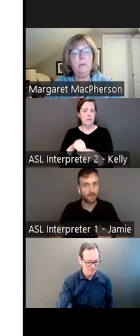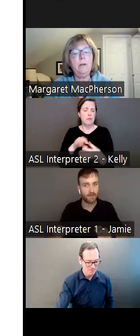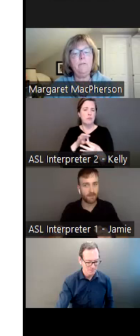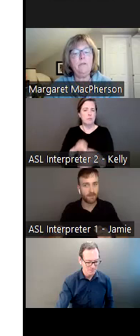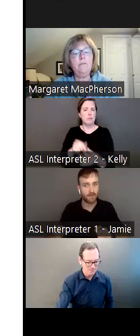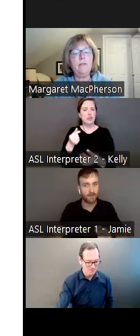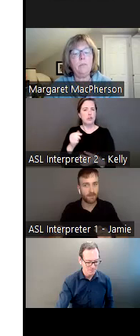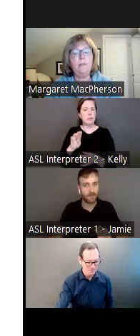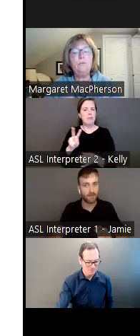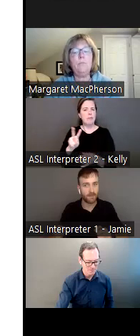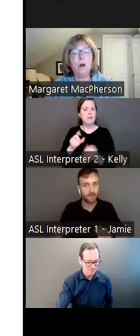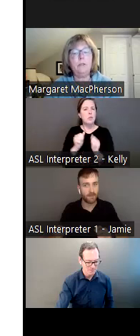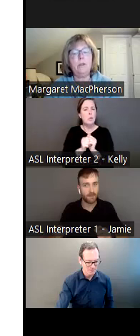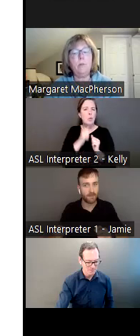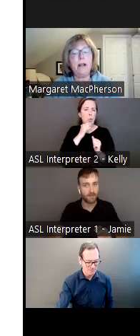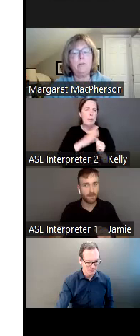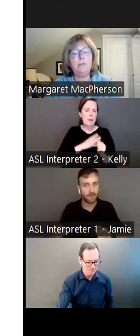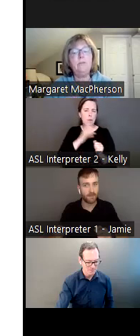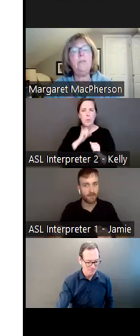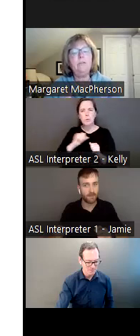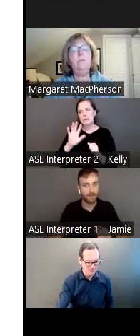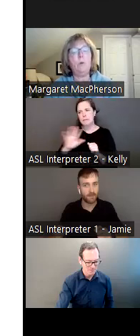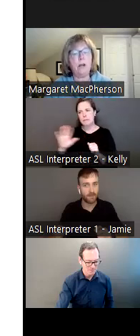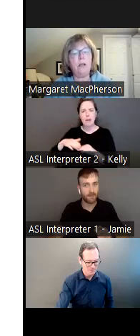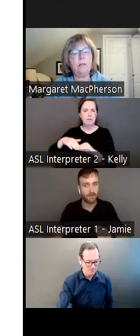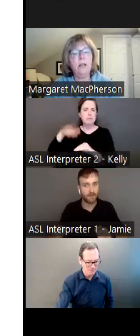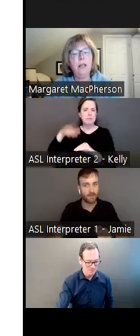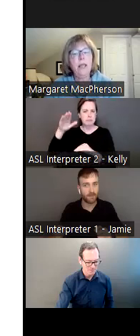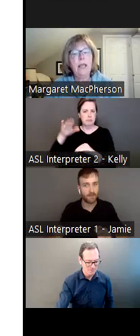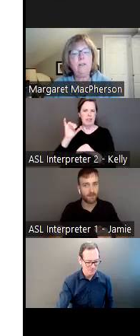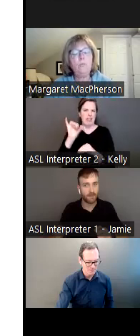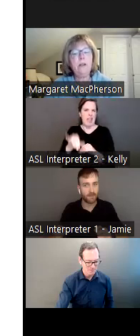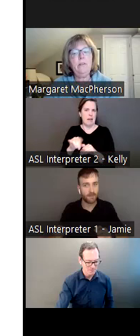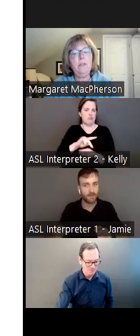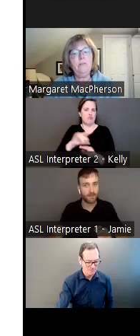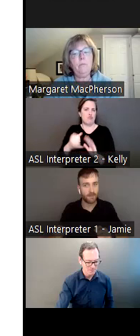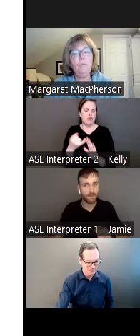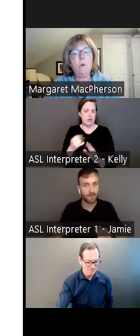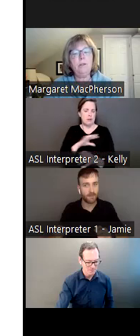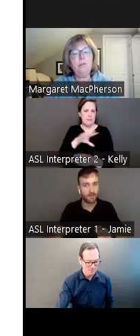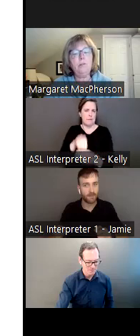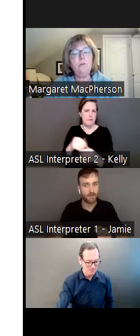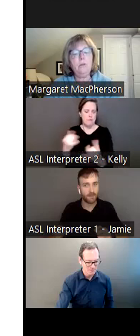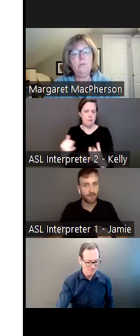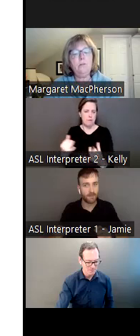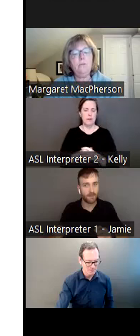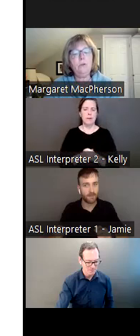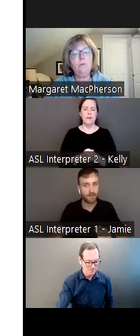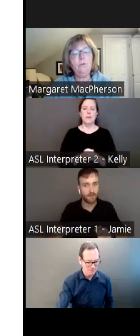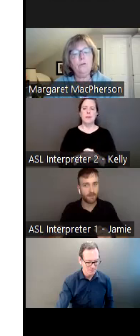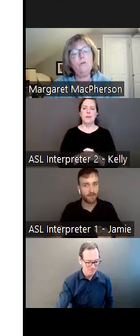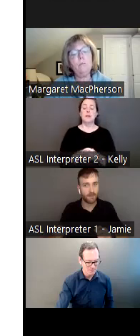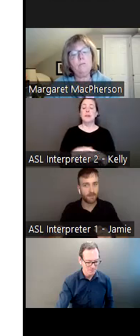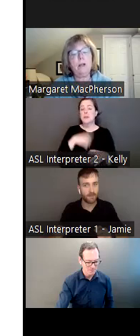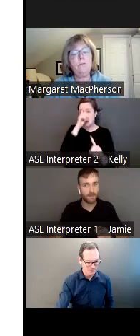in women 55 plus, through promising practices. That's the project. And so one of the things that we want to do is